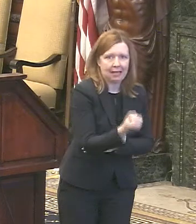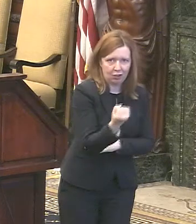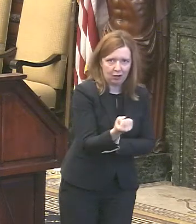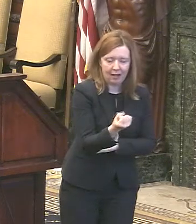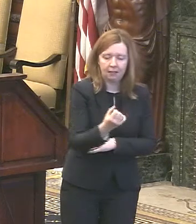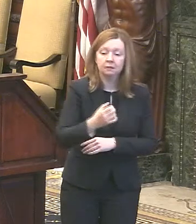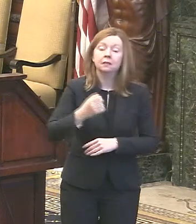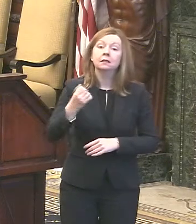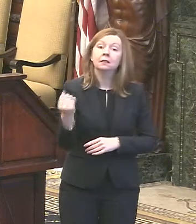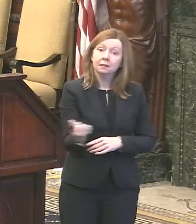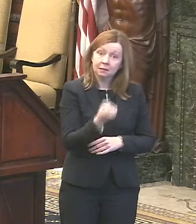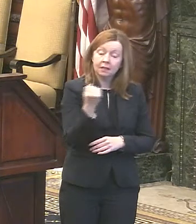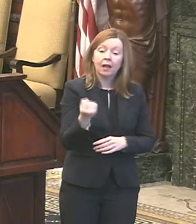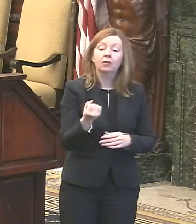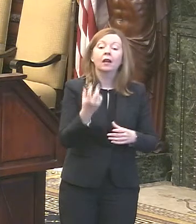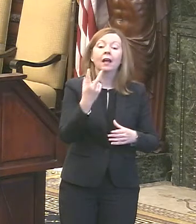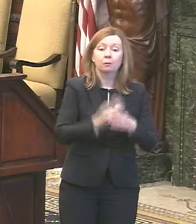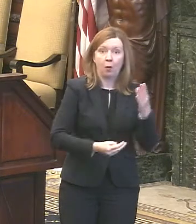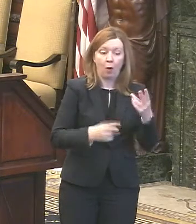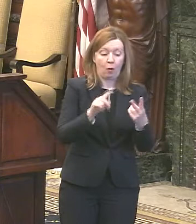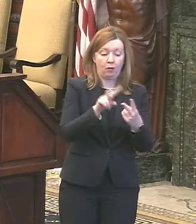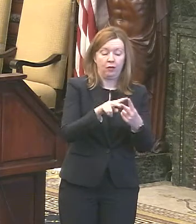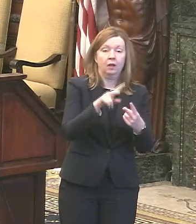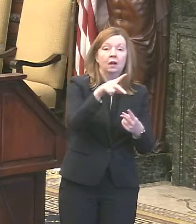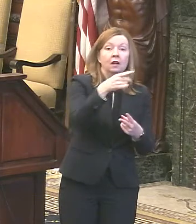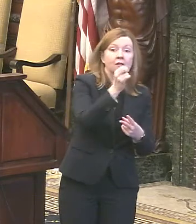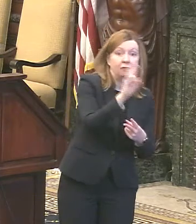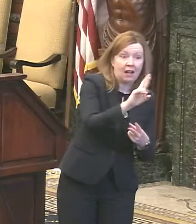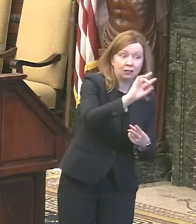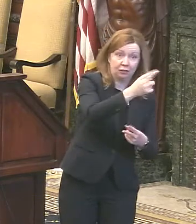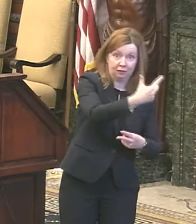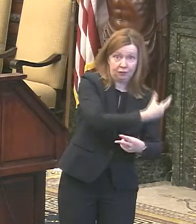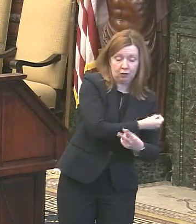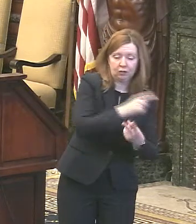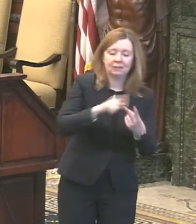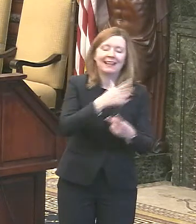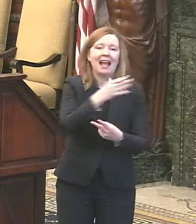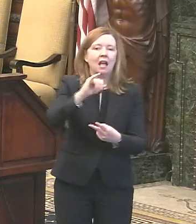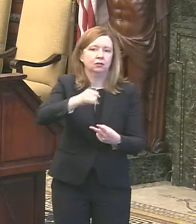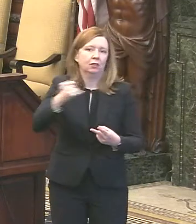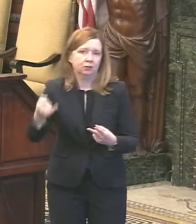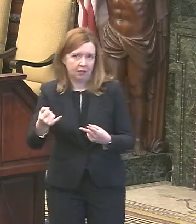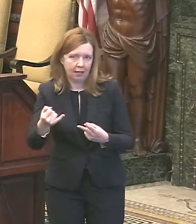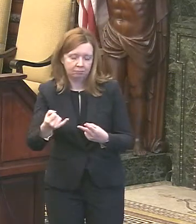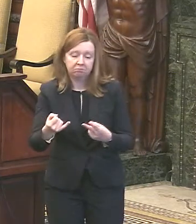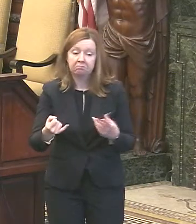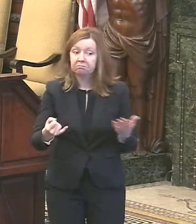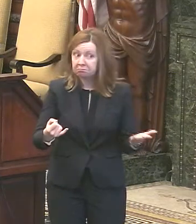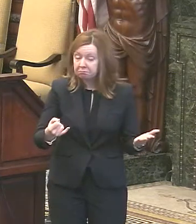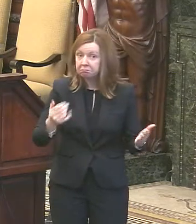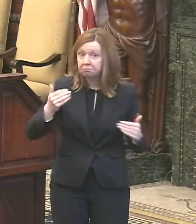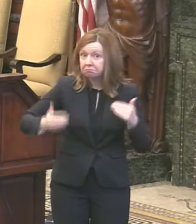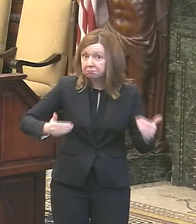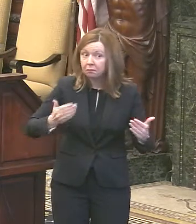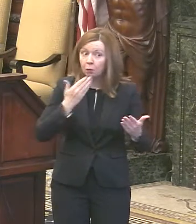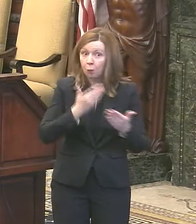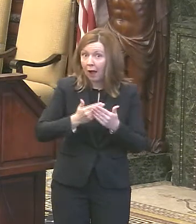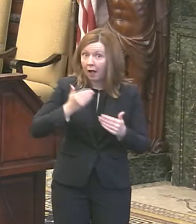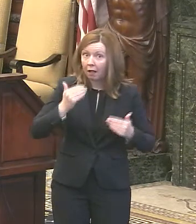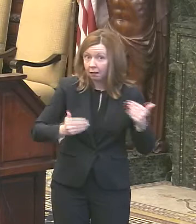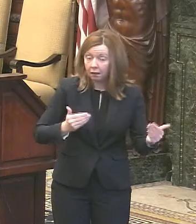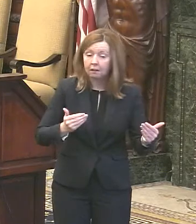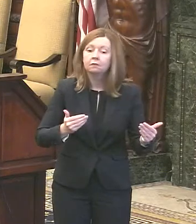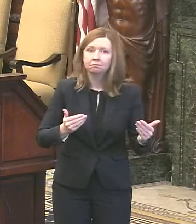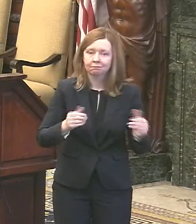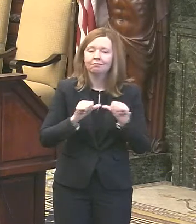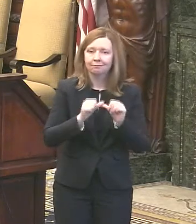they'll have availability both the Pfizer vaccine, first dose, and the Johnson & Johnson vaccine. We'll see how that goes, and if that goes well, we'll continue to